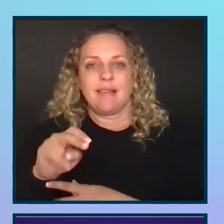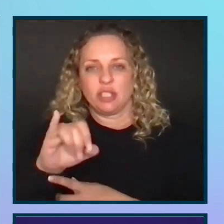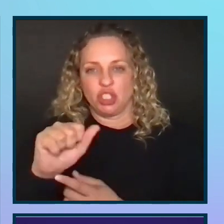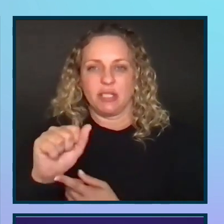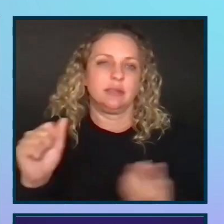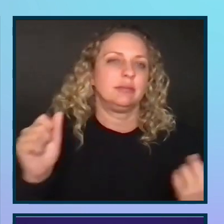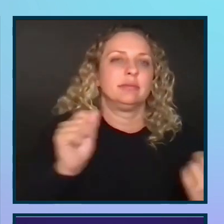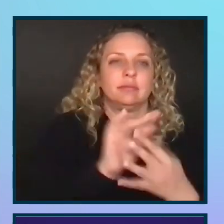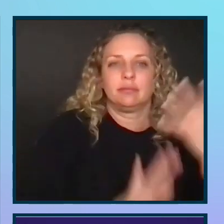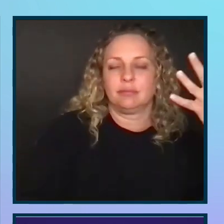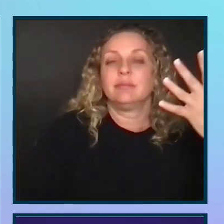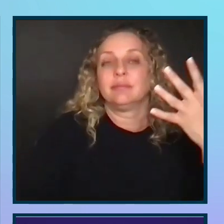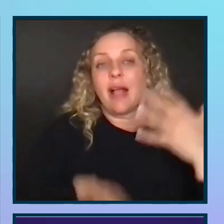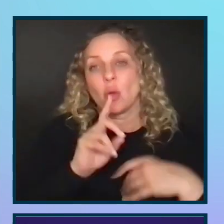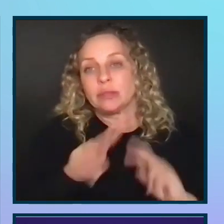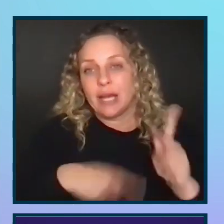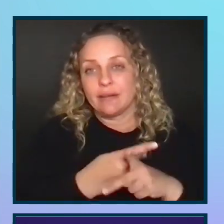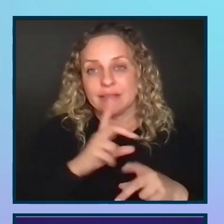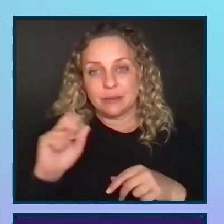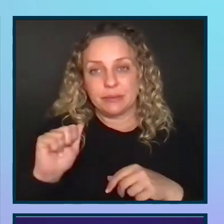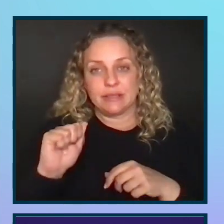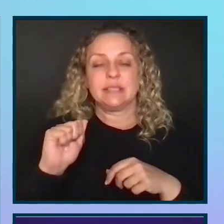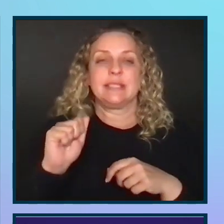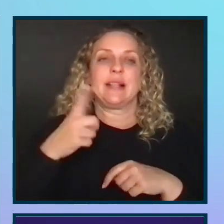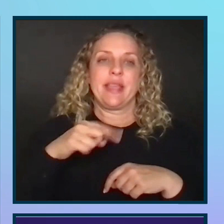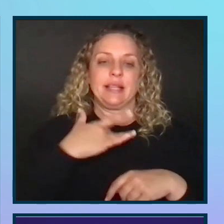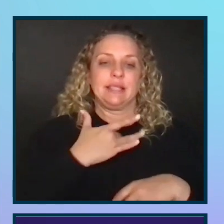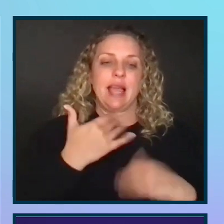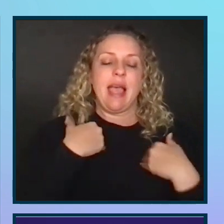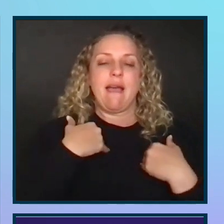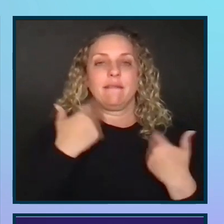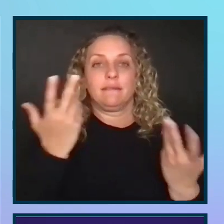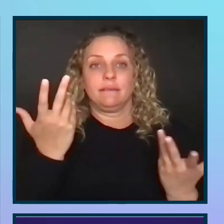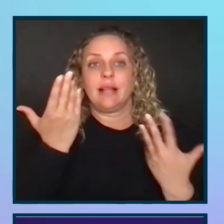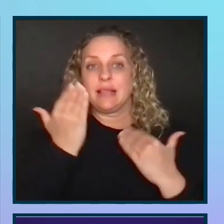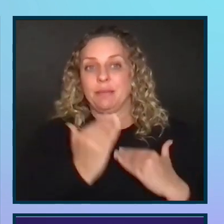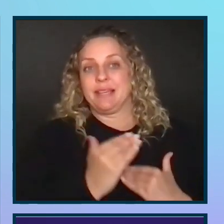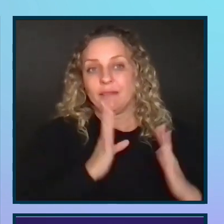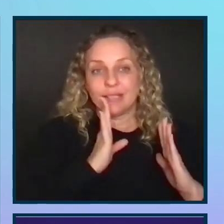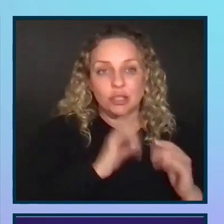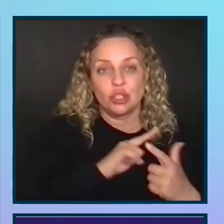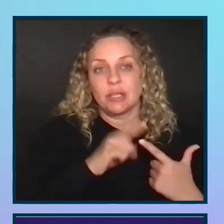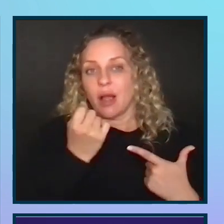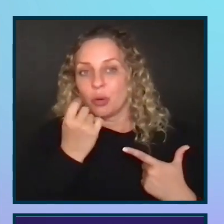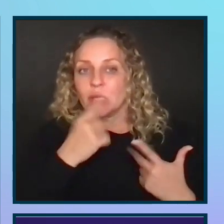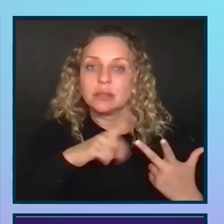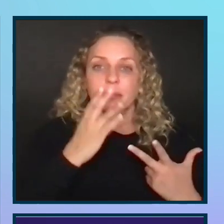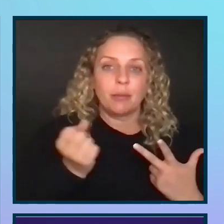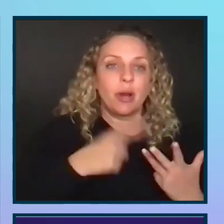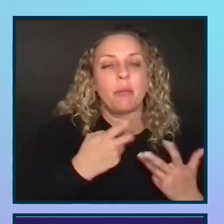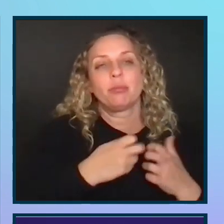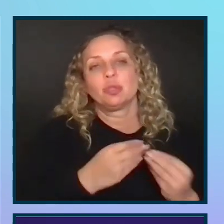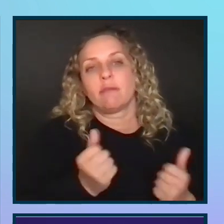things. And people with those disabilities, they deal with, limitations of attention, comprehension, memory,